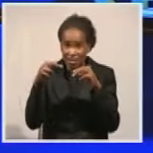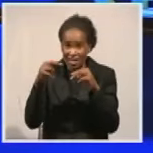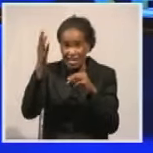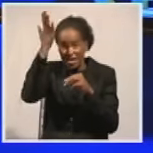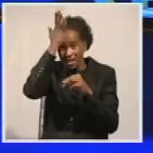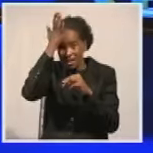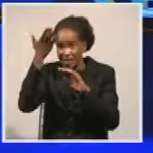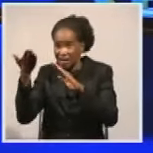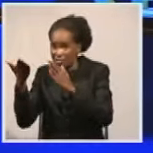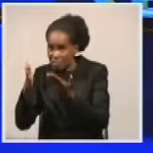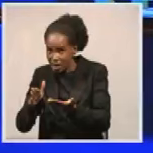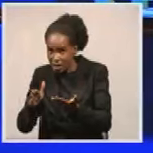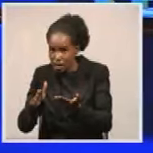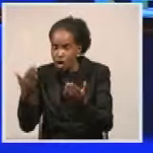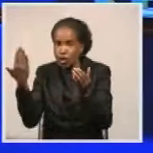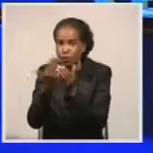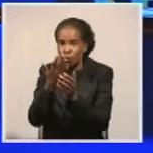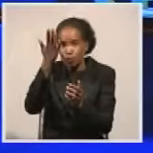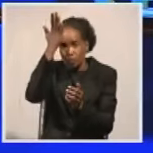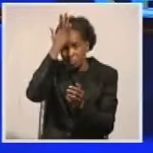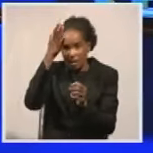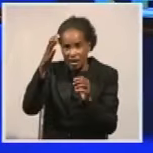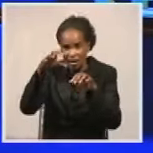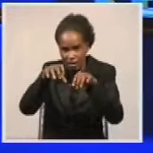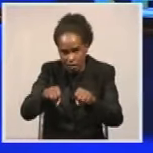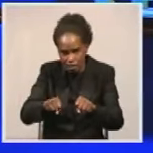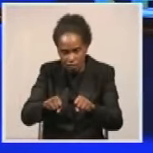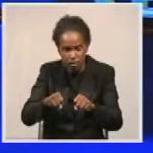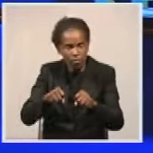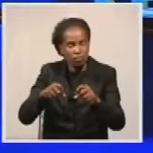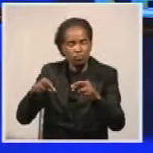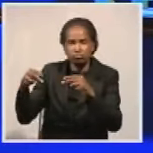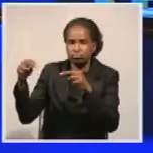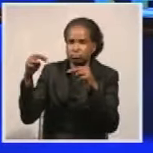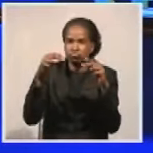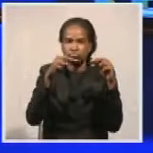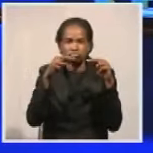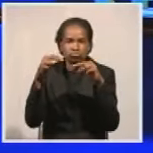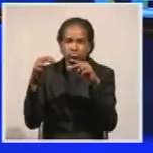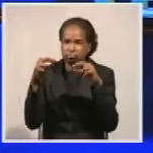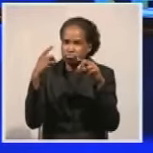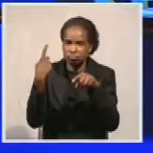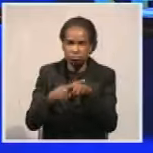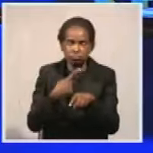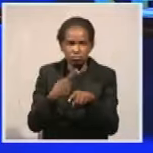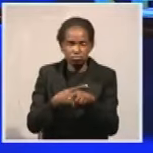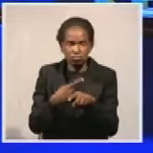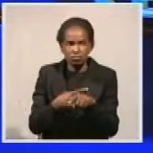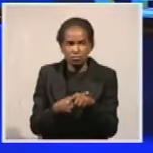through and through. And not so many traditional leaders have their own